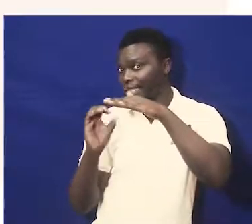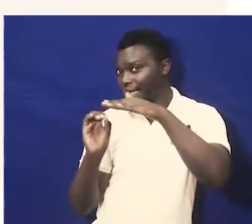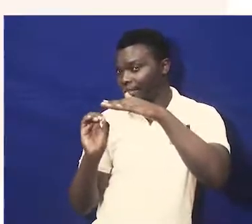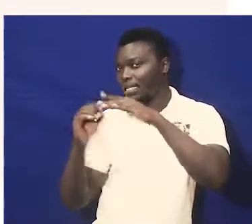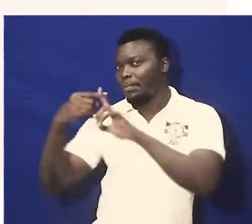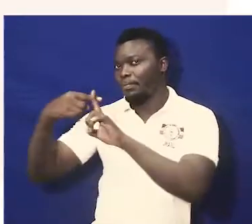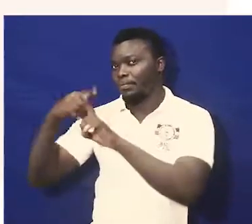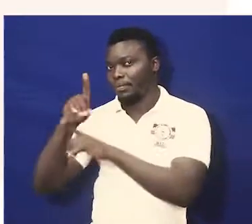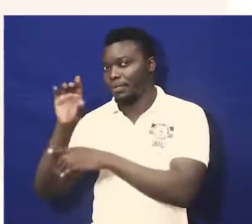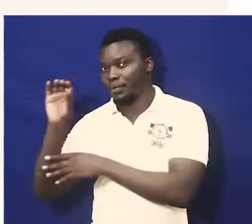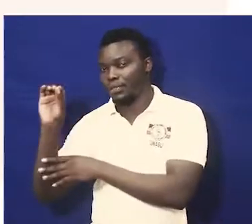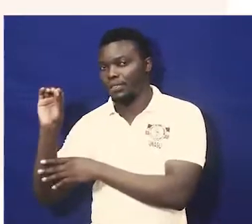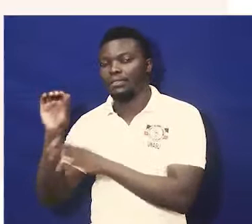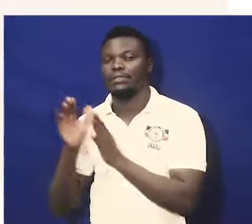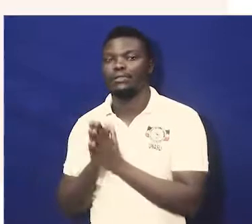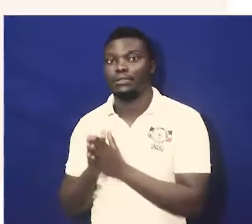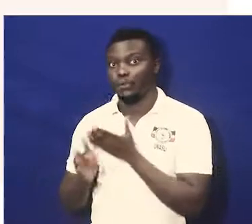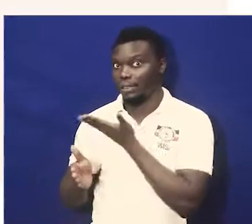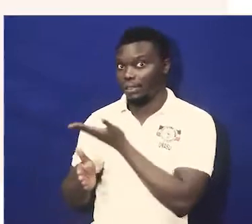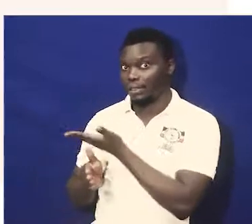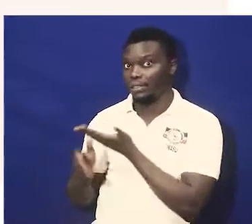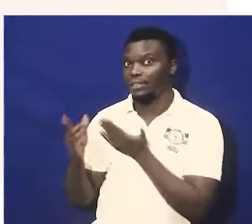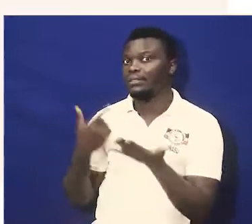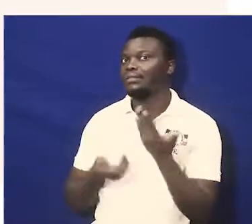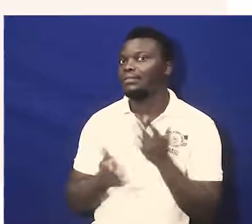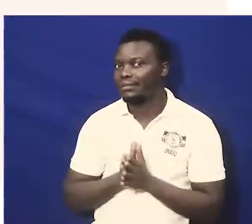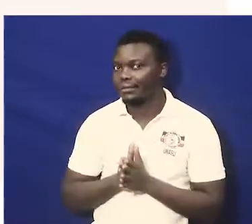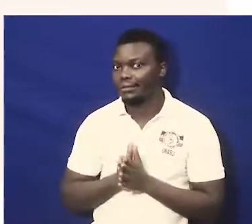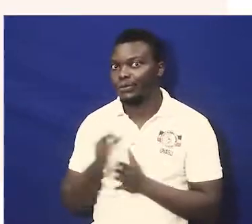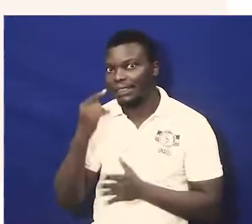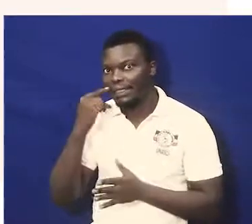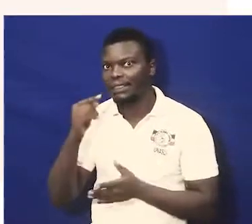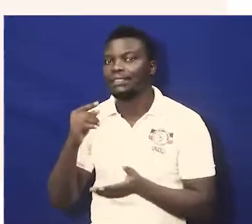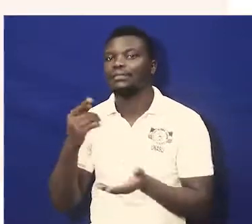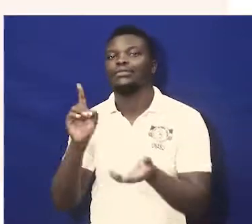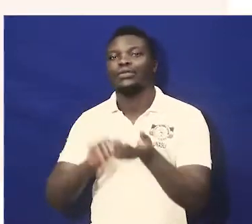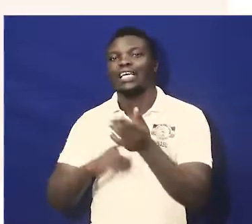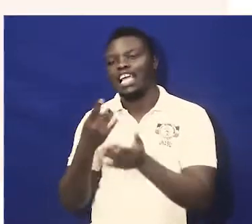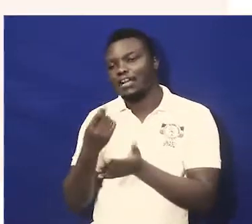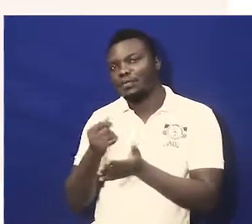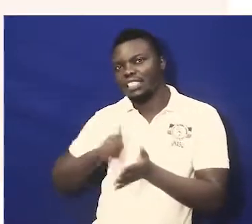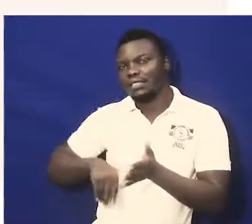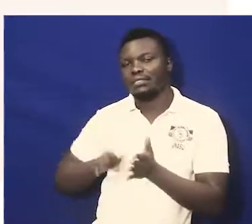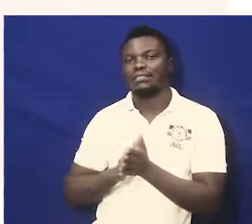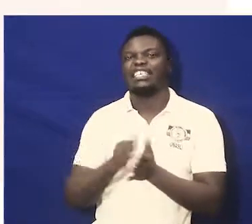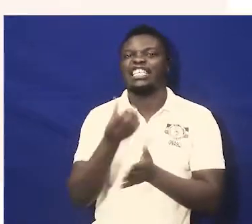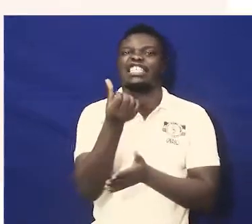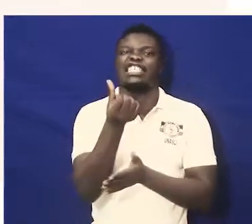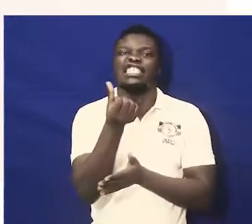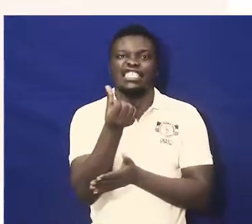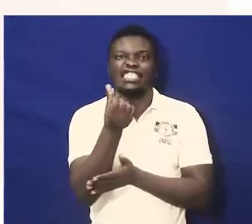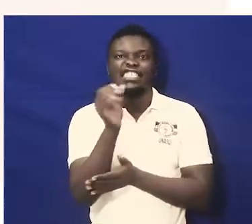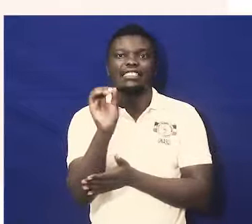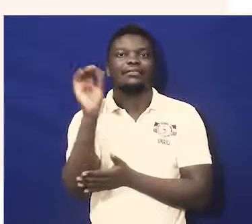multiplied by 100, and that will give us a profit of 60%.